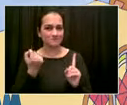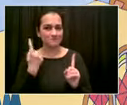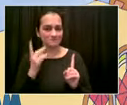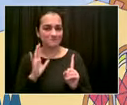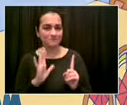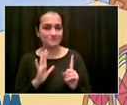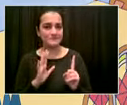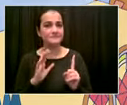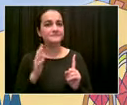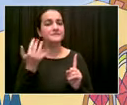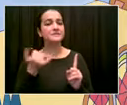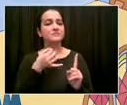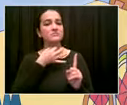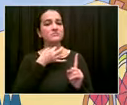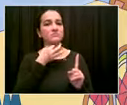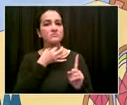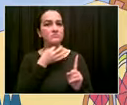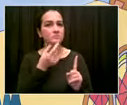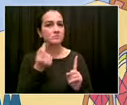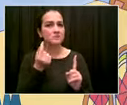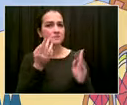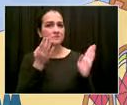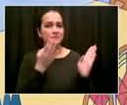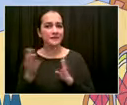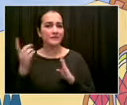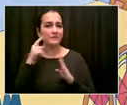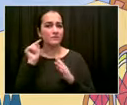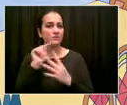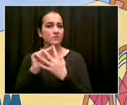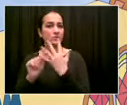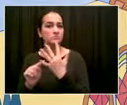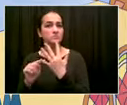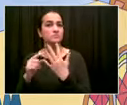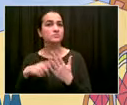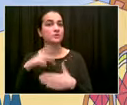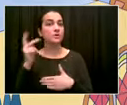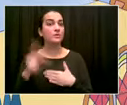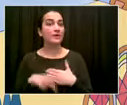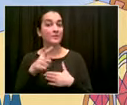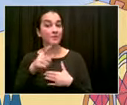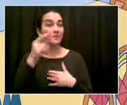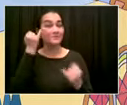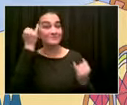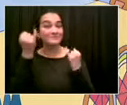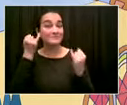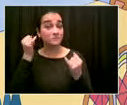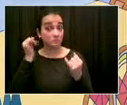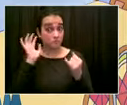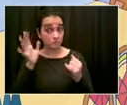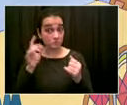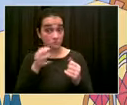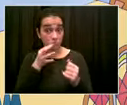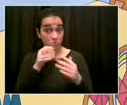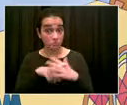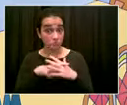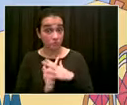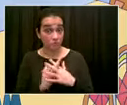it here? And if not, and you're not currently running for governor, then sort of what is this proposal